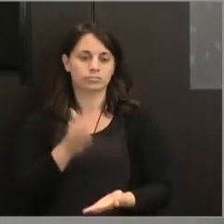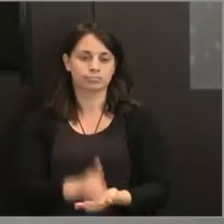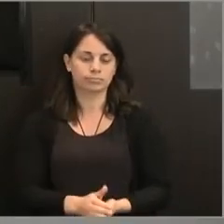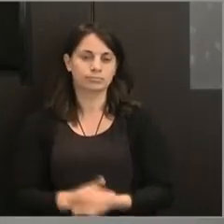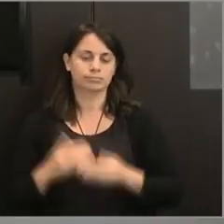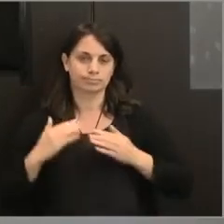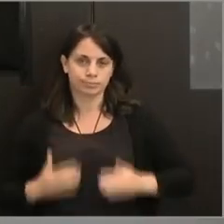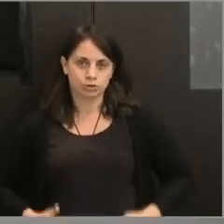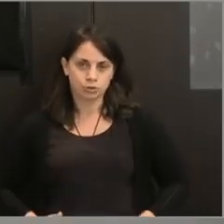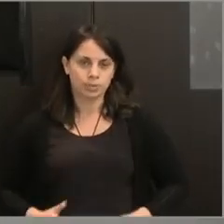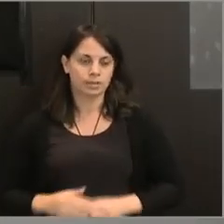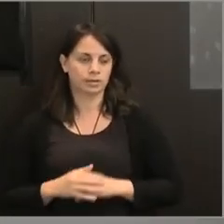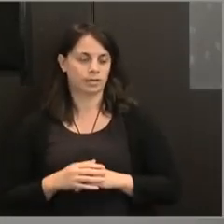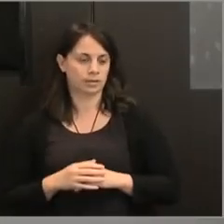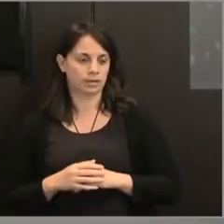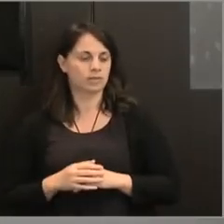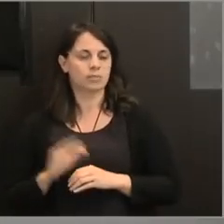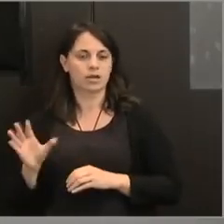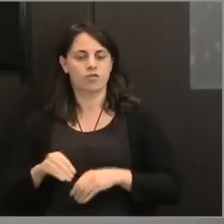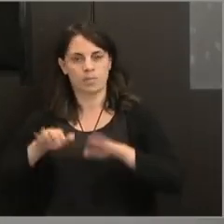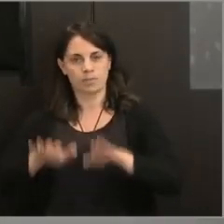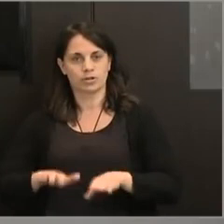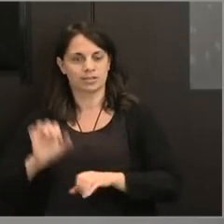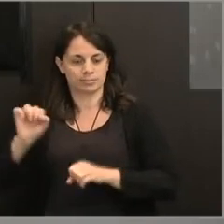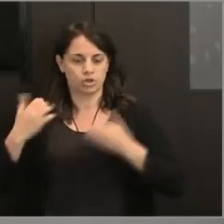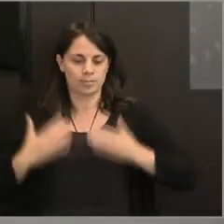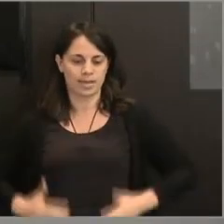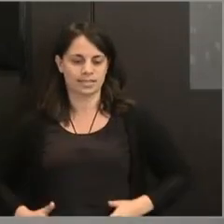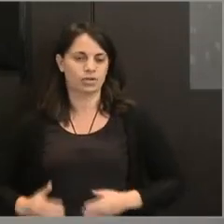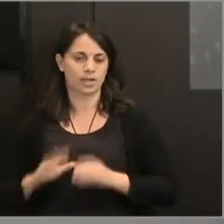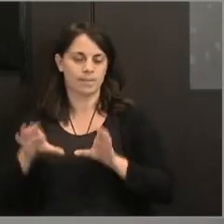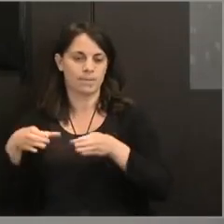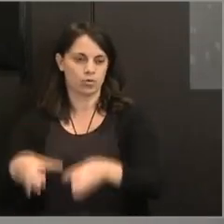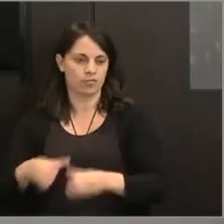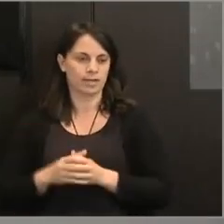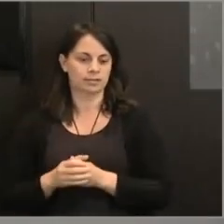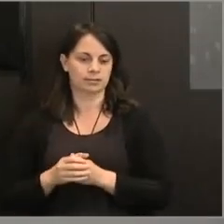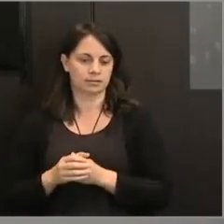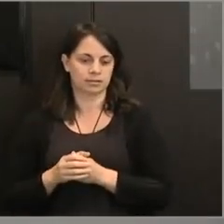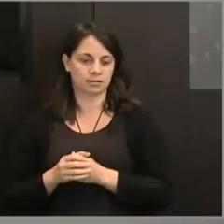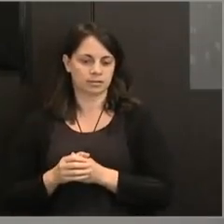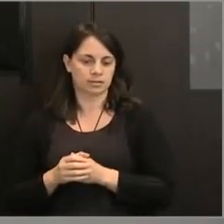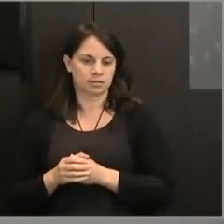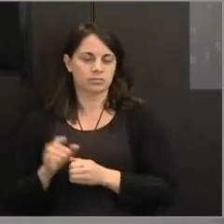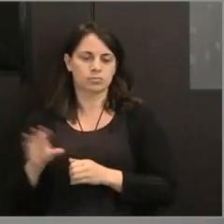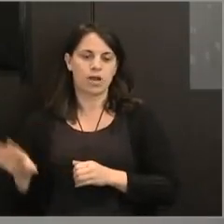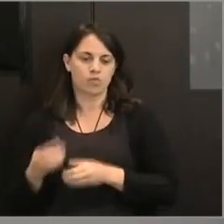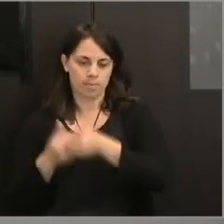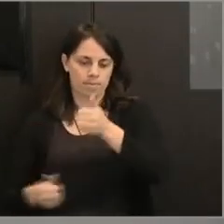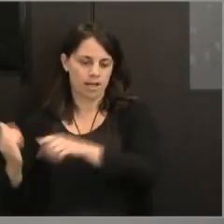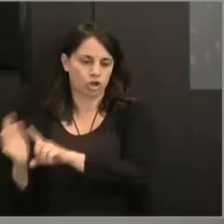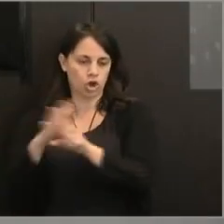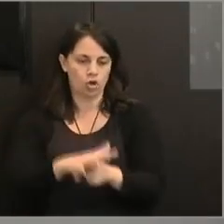was adopted by the British humanitarian movement that became influential in the formulation of colonial